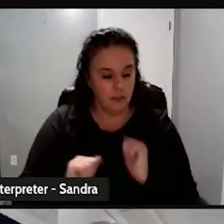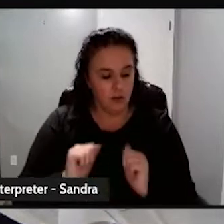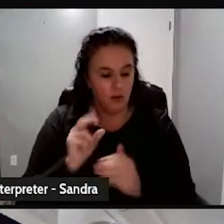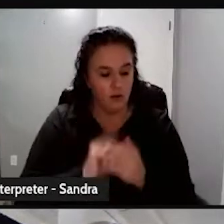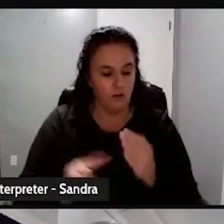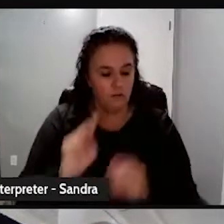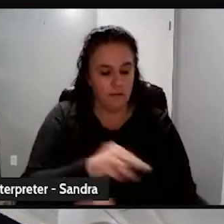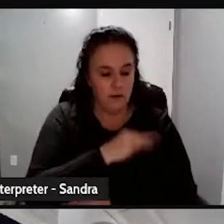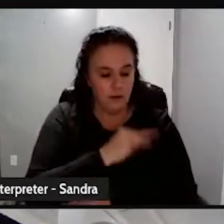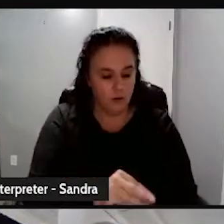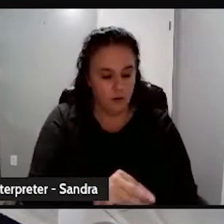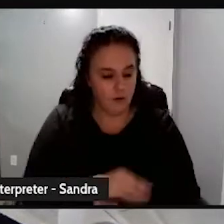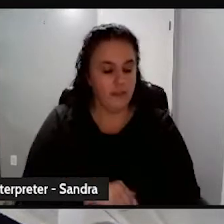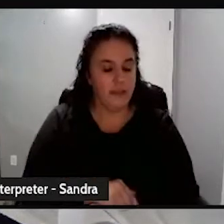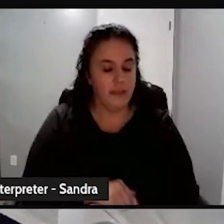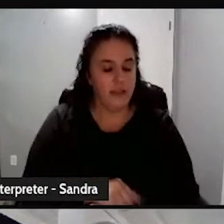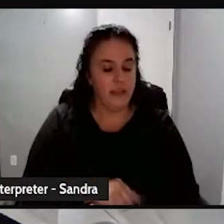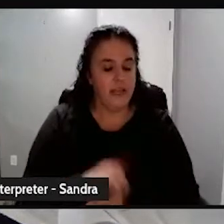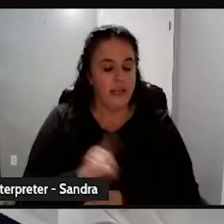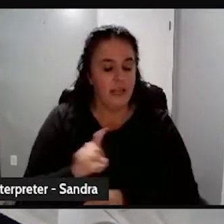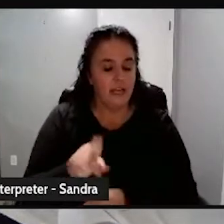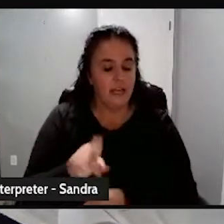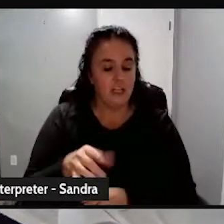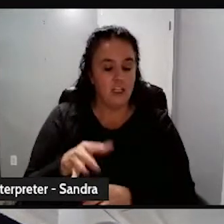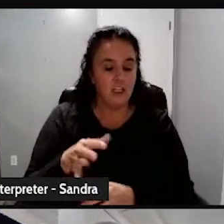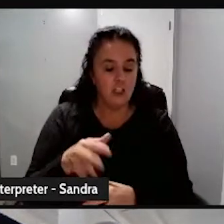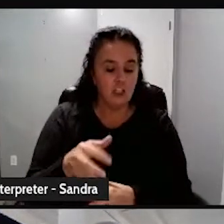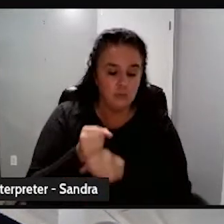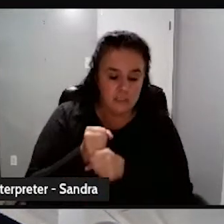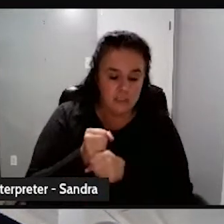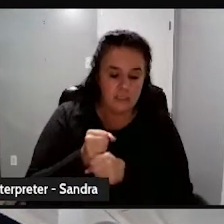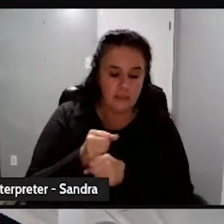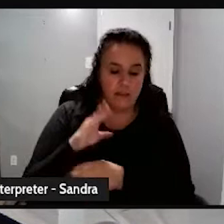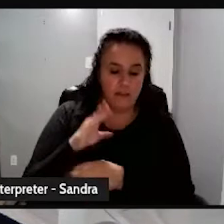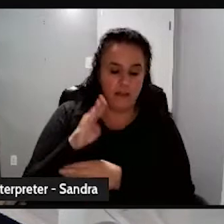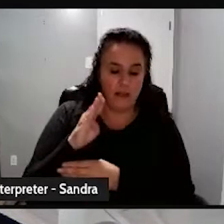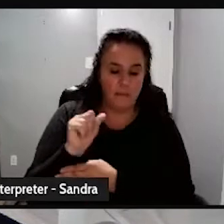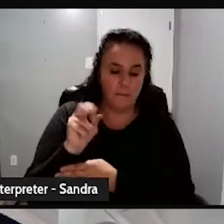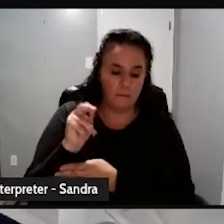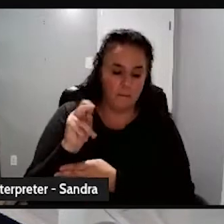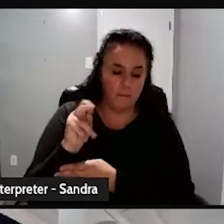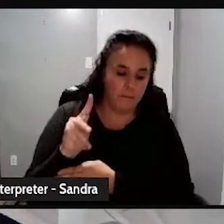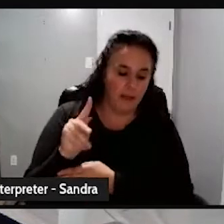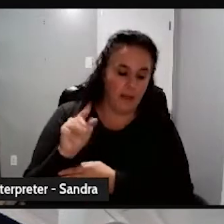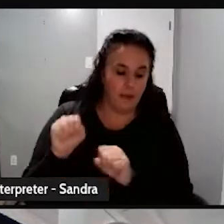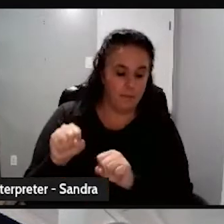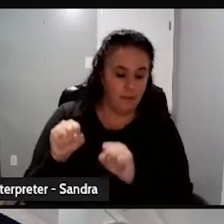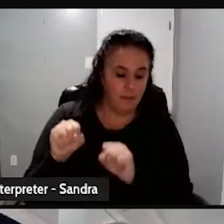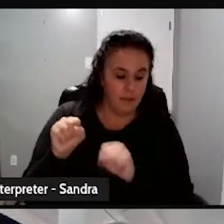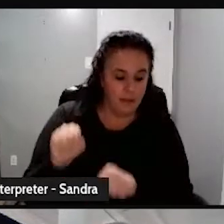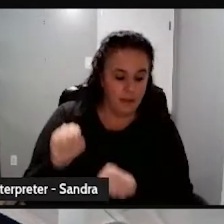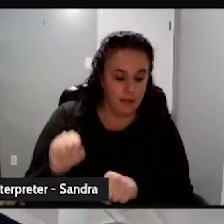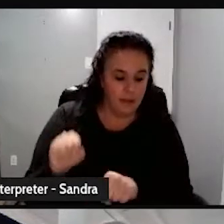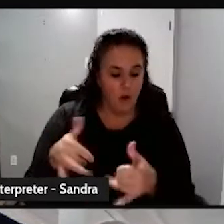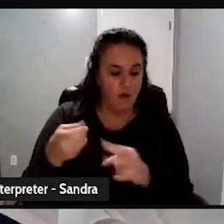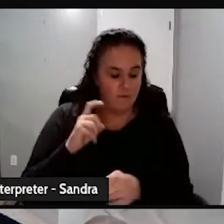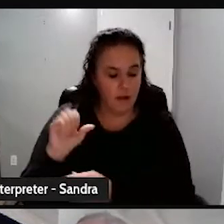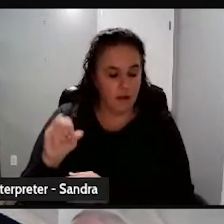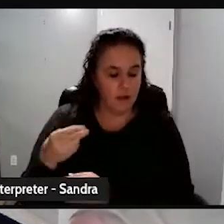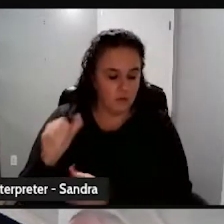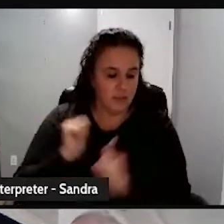recognizing excellence in Canadian artists with disabilities. Andrea, take it